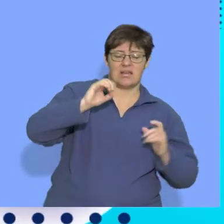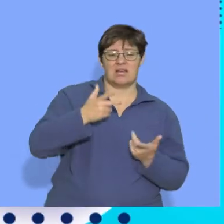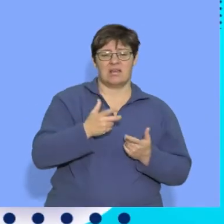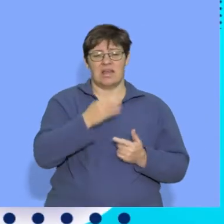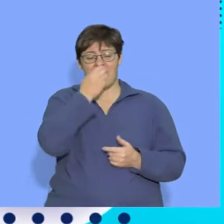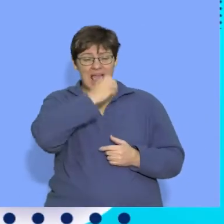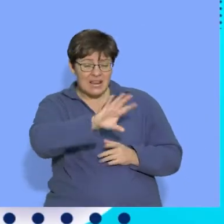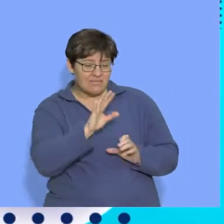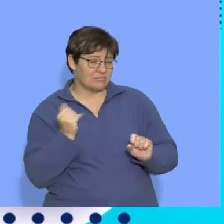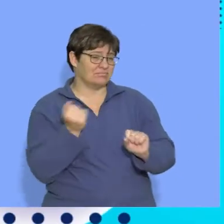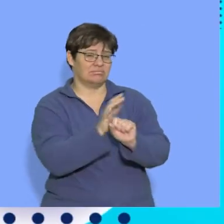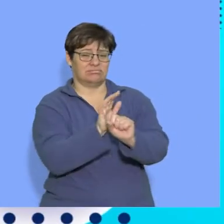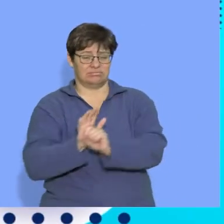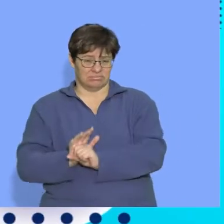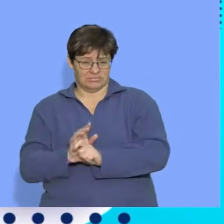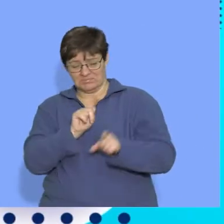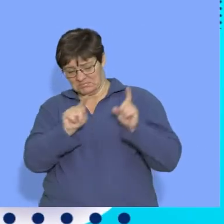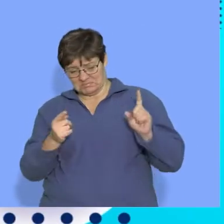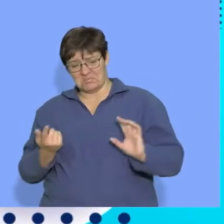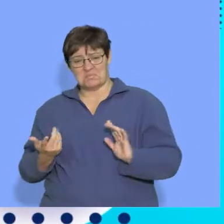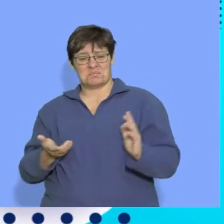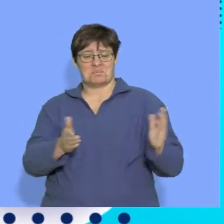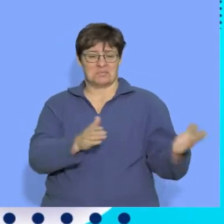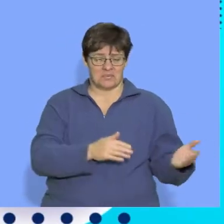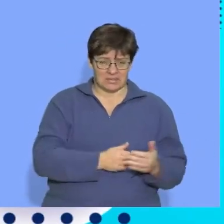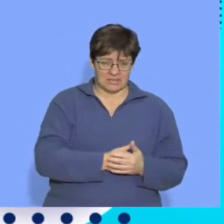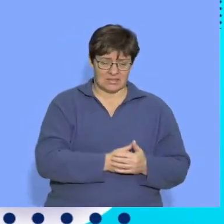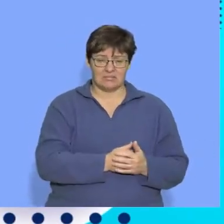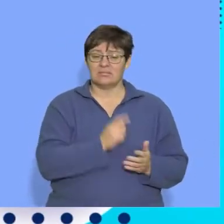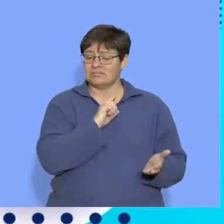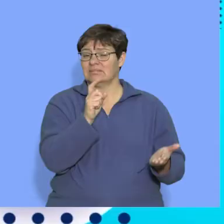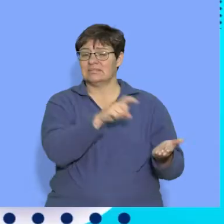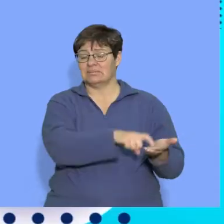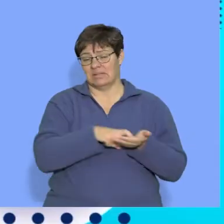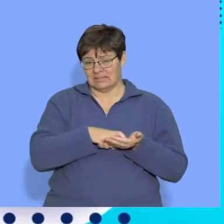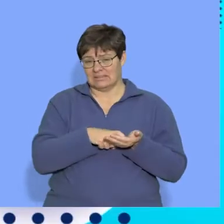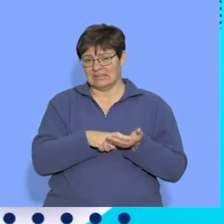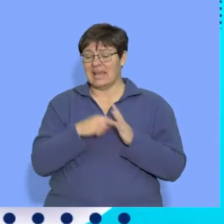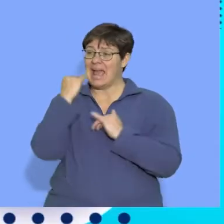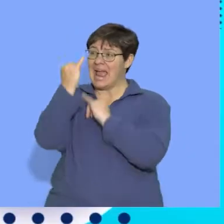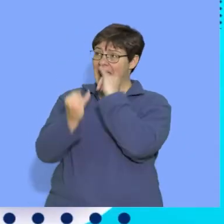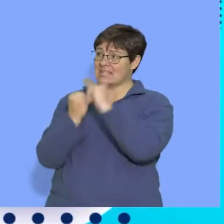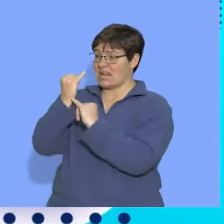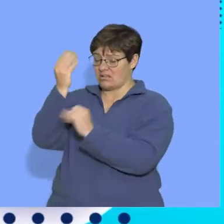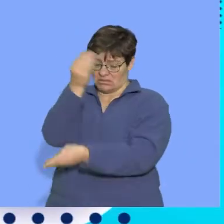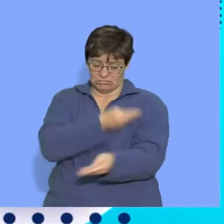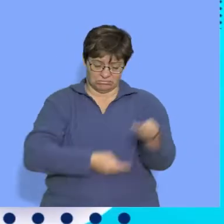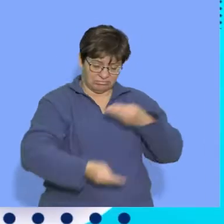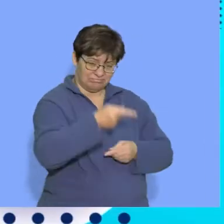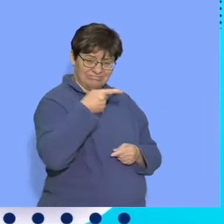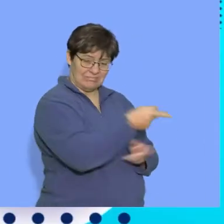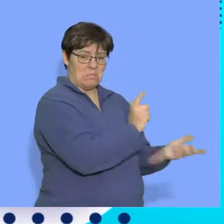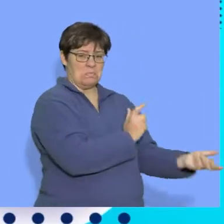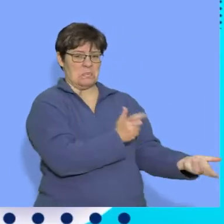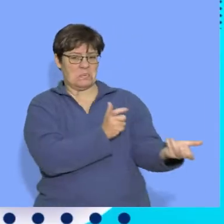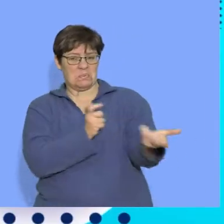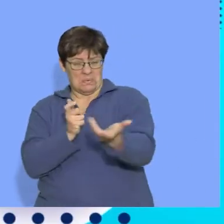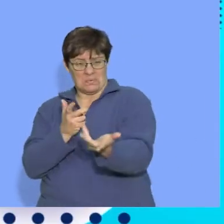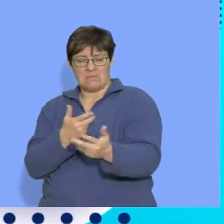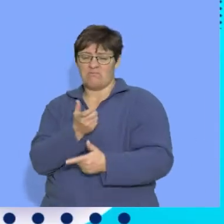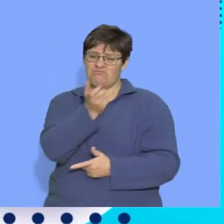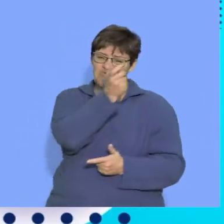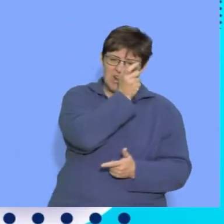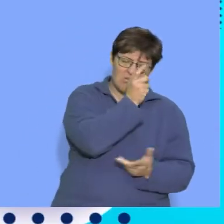poaching has affected many indigenous species, and the demand for international trade of these poached either rhino